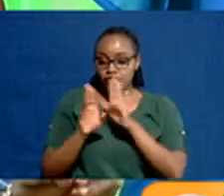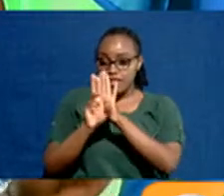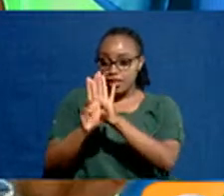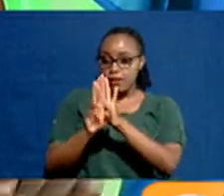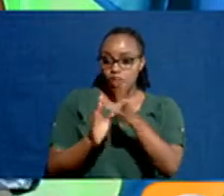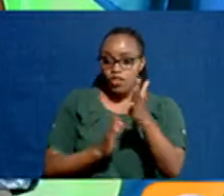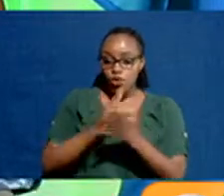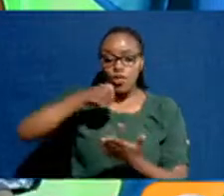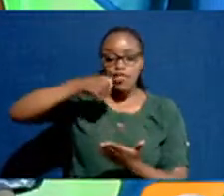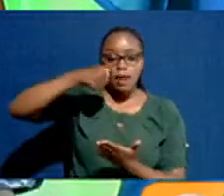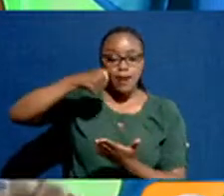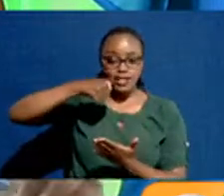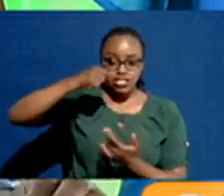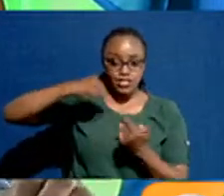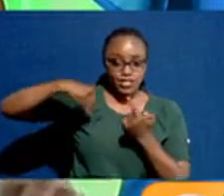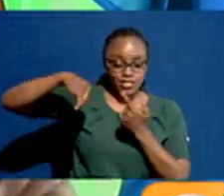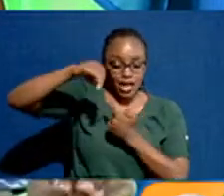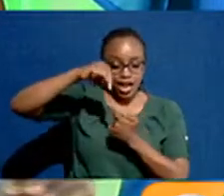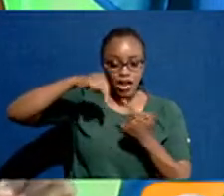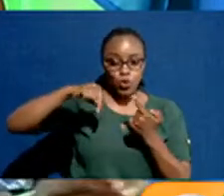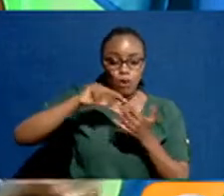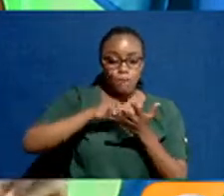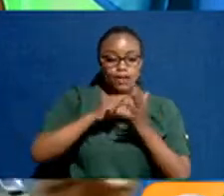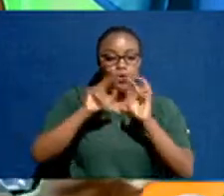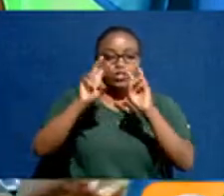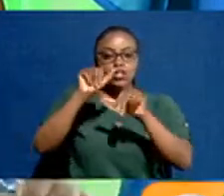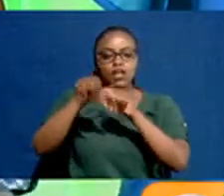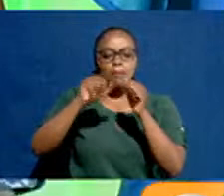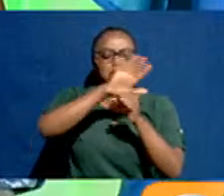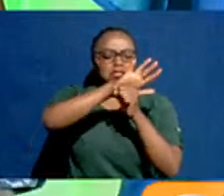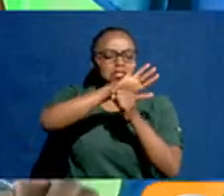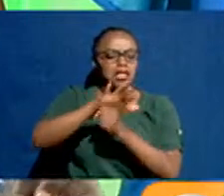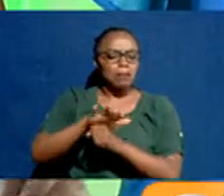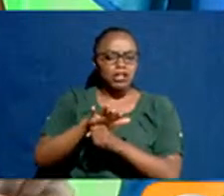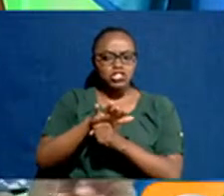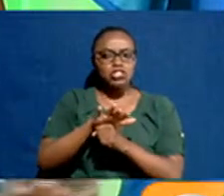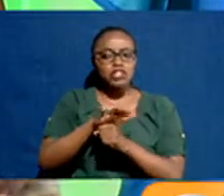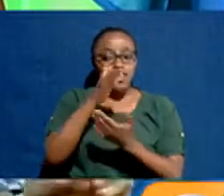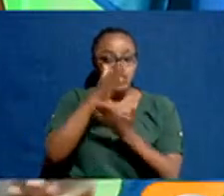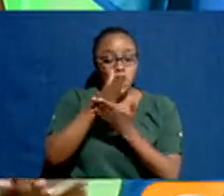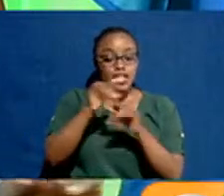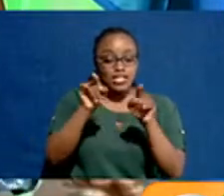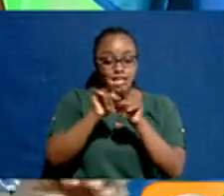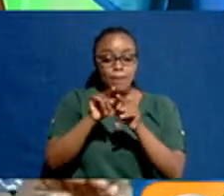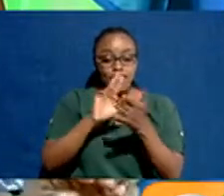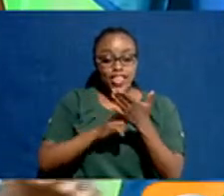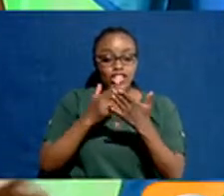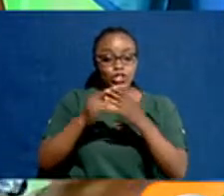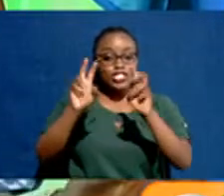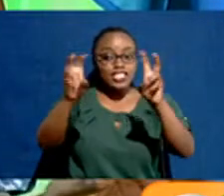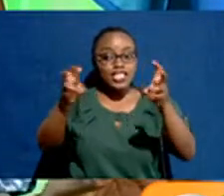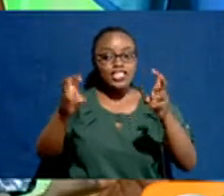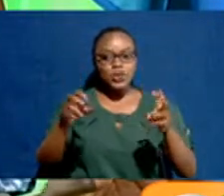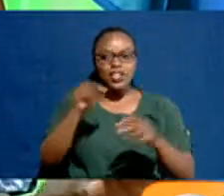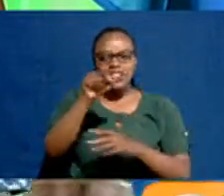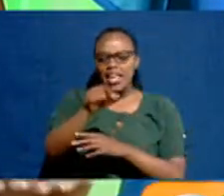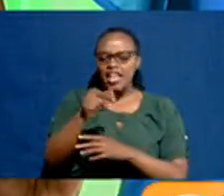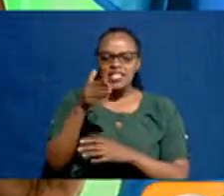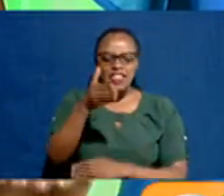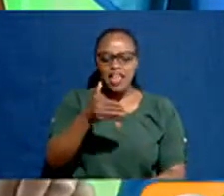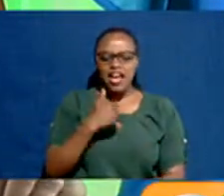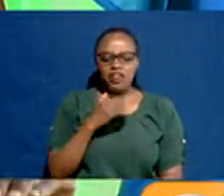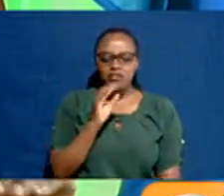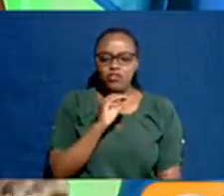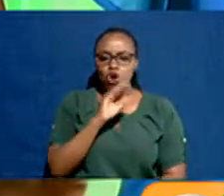the budget cycle. And therefore, the issue of discrimination, in far as resources are concerned, is non-existent.